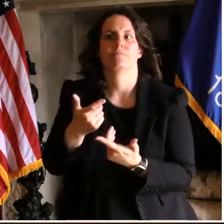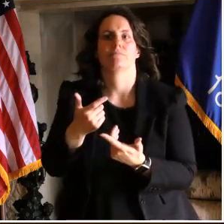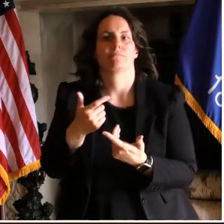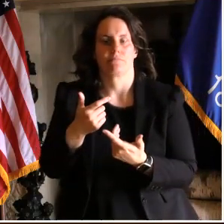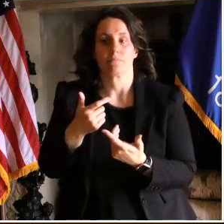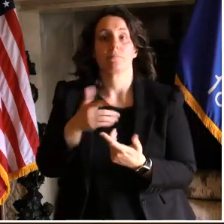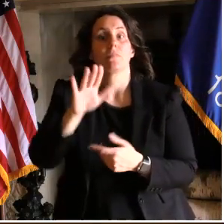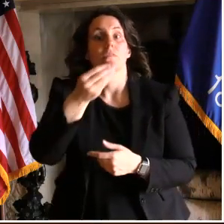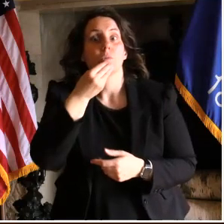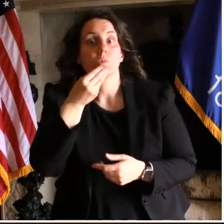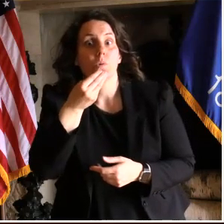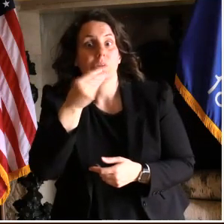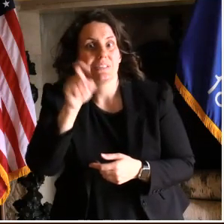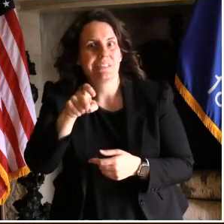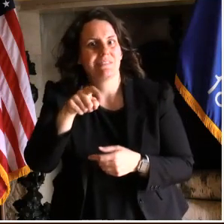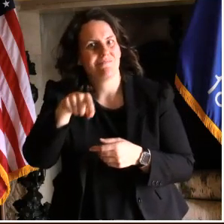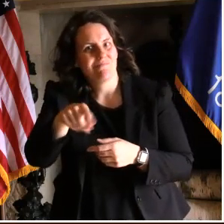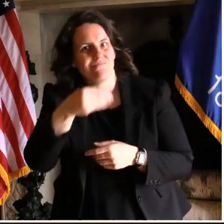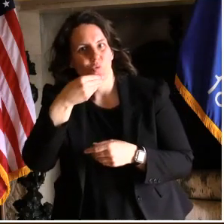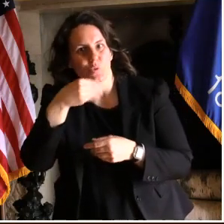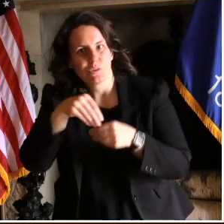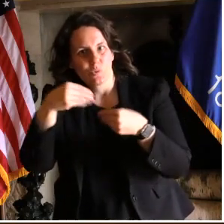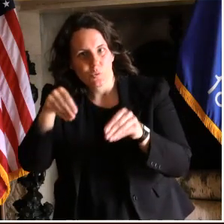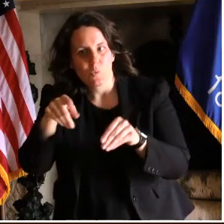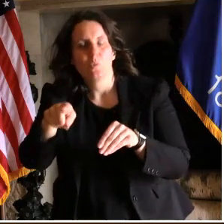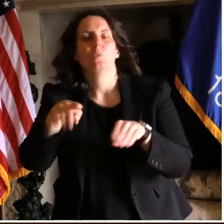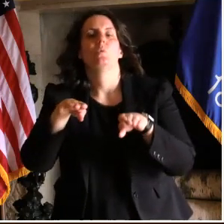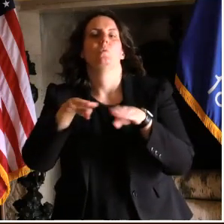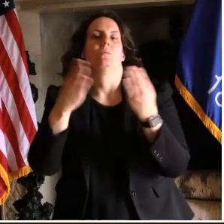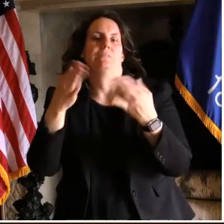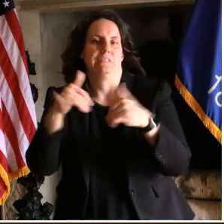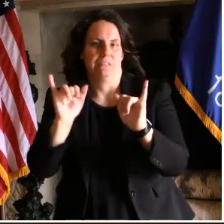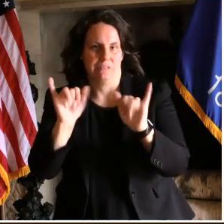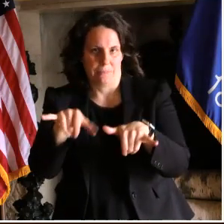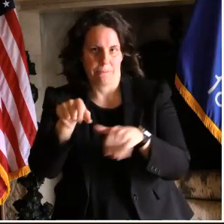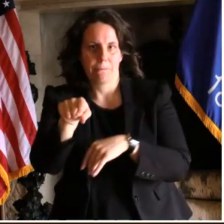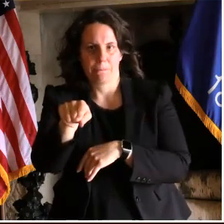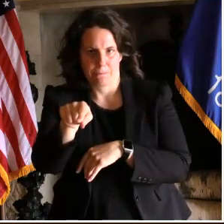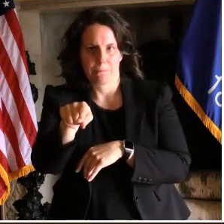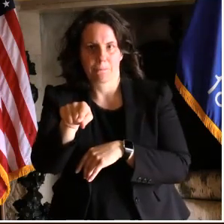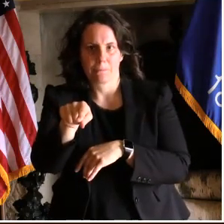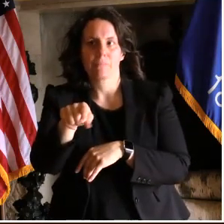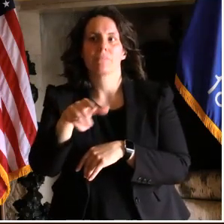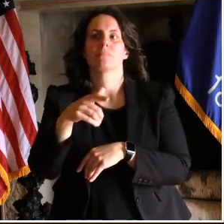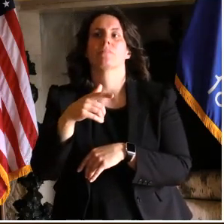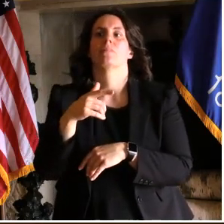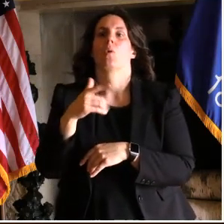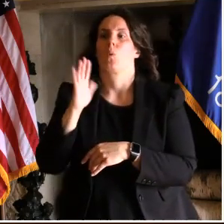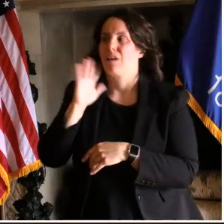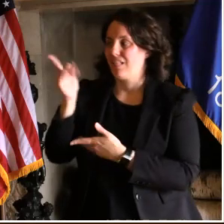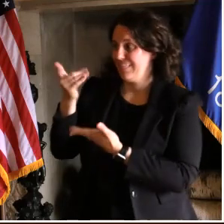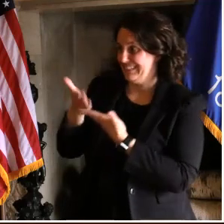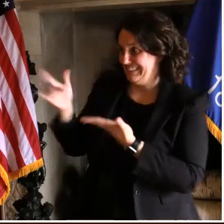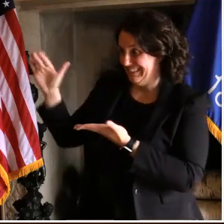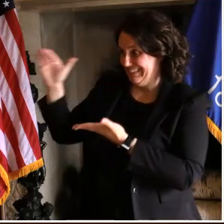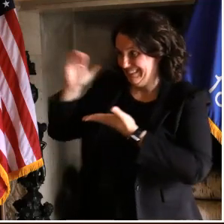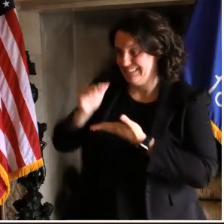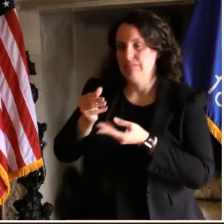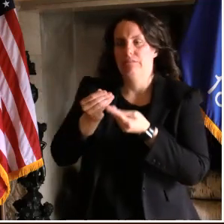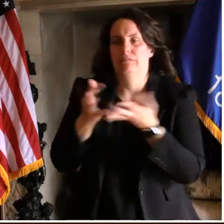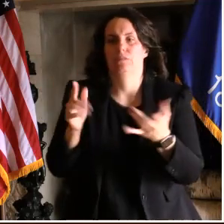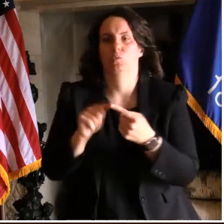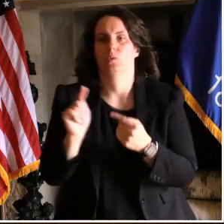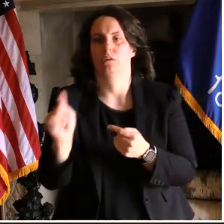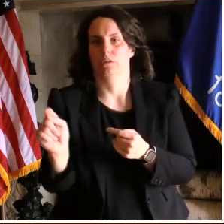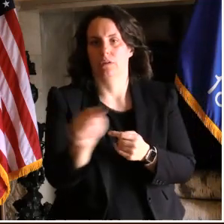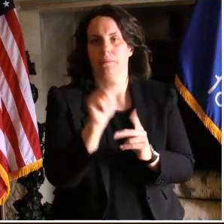be remaining open. All of that will still be supplying our grocery stores so that we'll be able to get the goods and